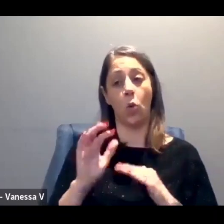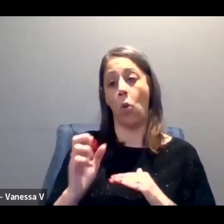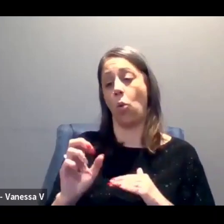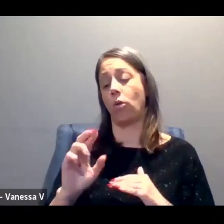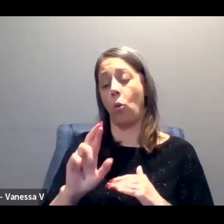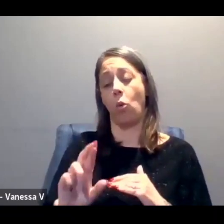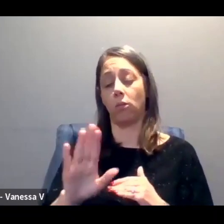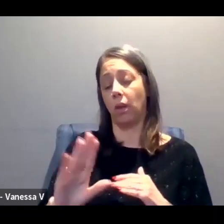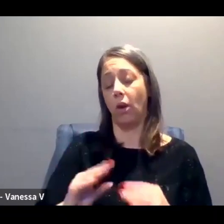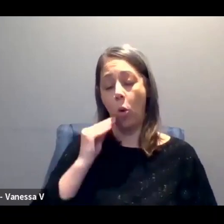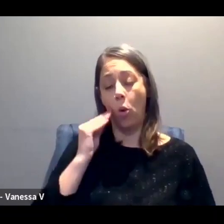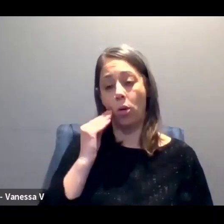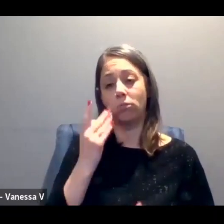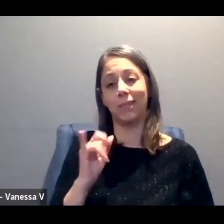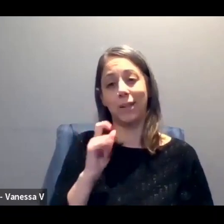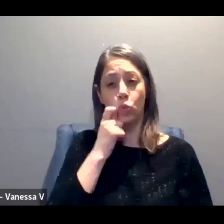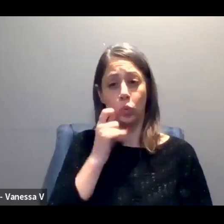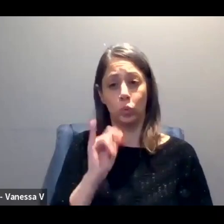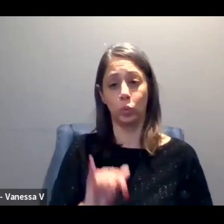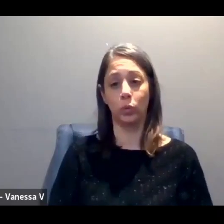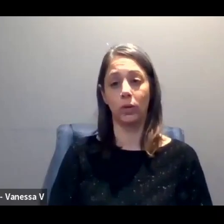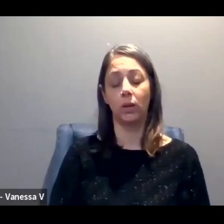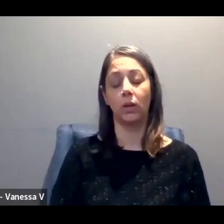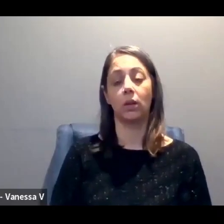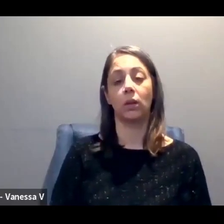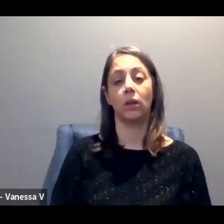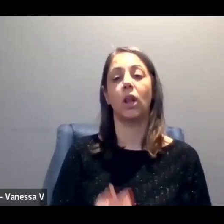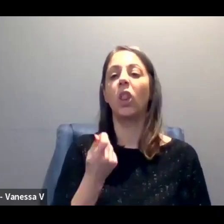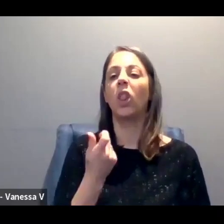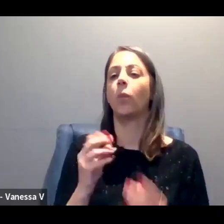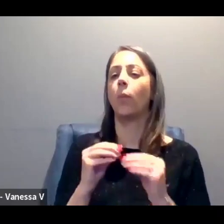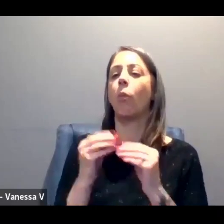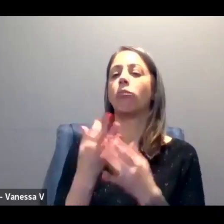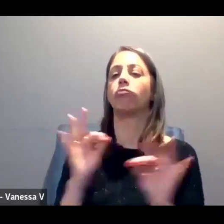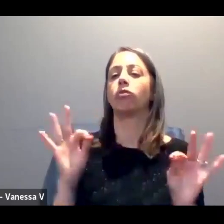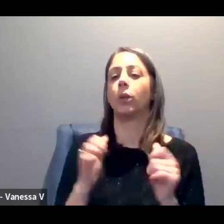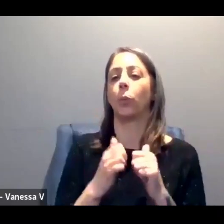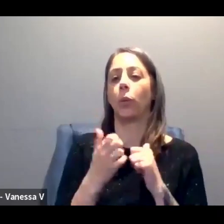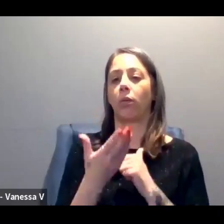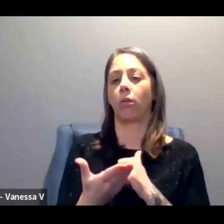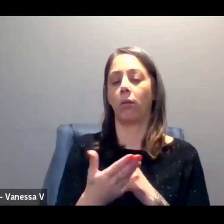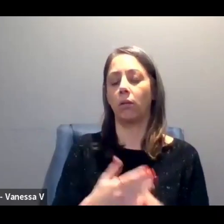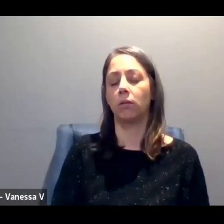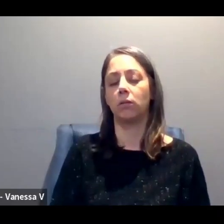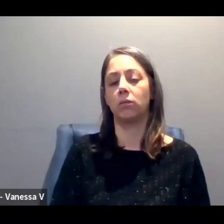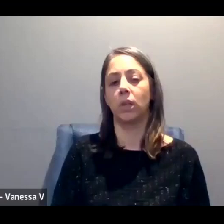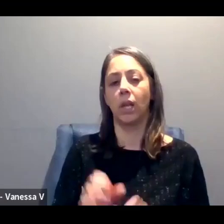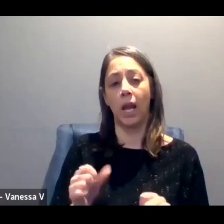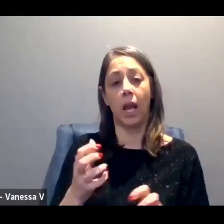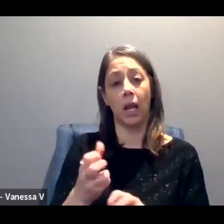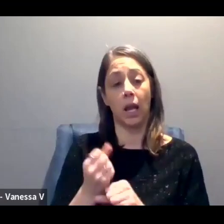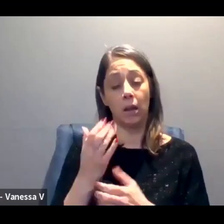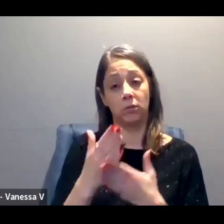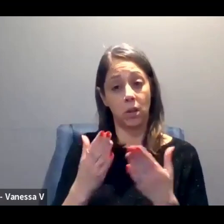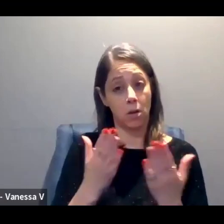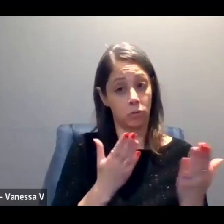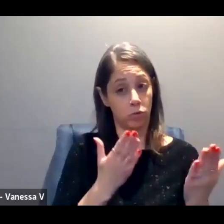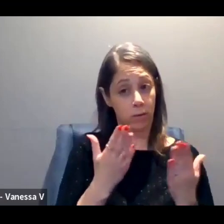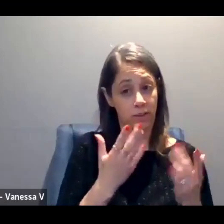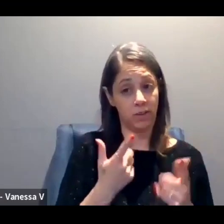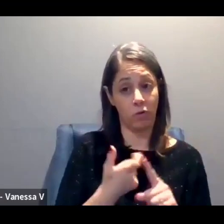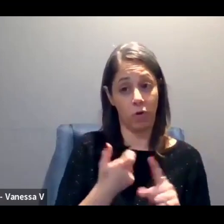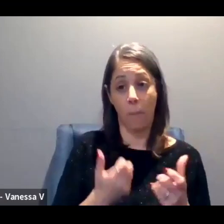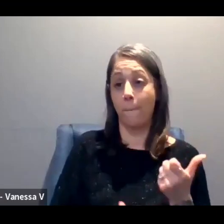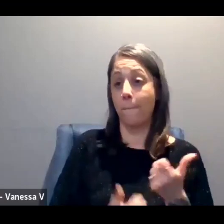that's kind of a cool thing too. There's a little more freedom that comes with that. So they can receive some services from most